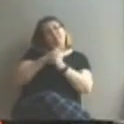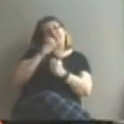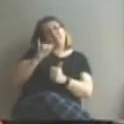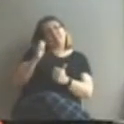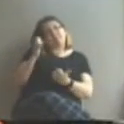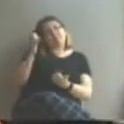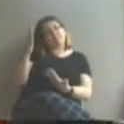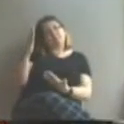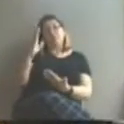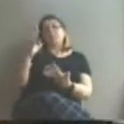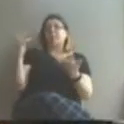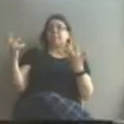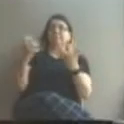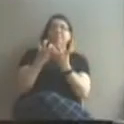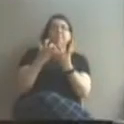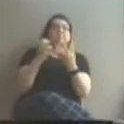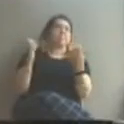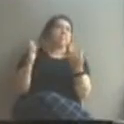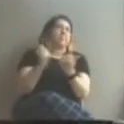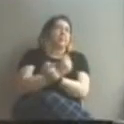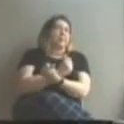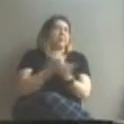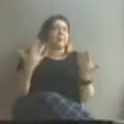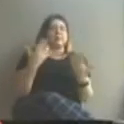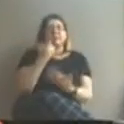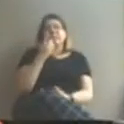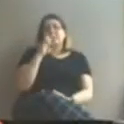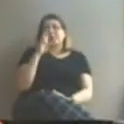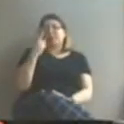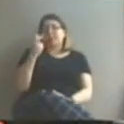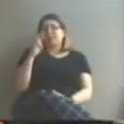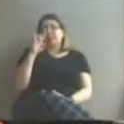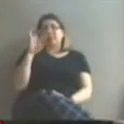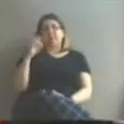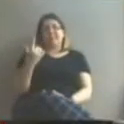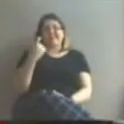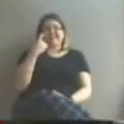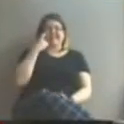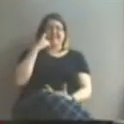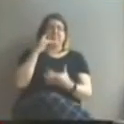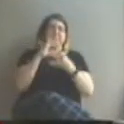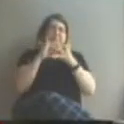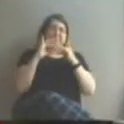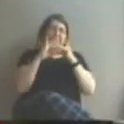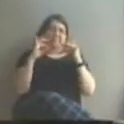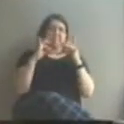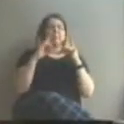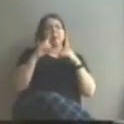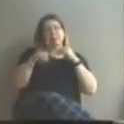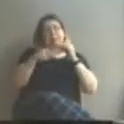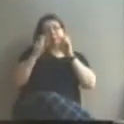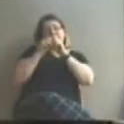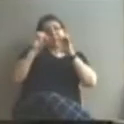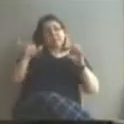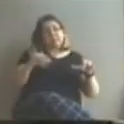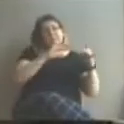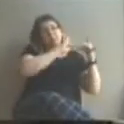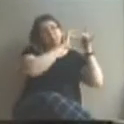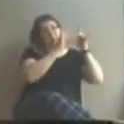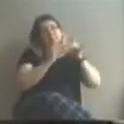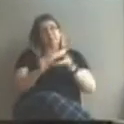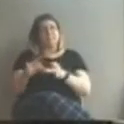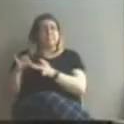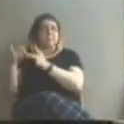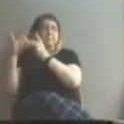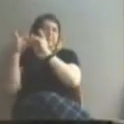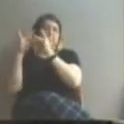falls in line directly with everything that Dr. Heron said just a few minutes ago. This is about systemic coherence.